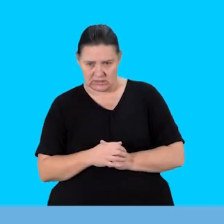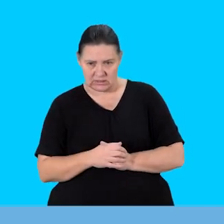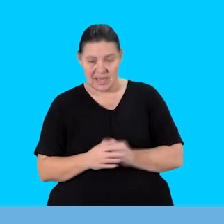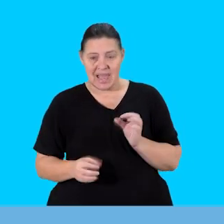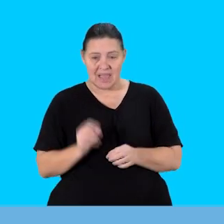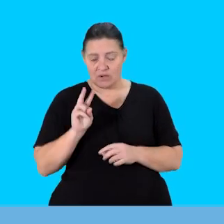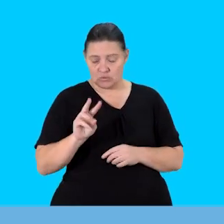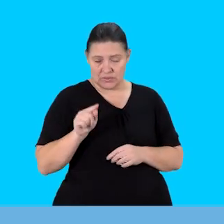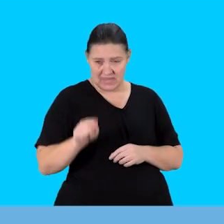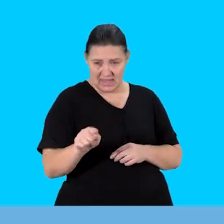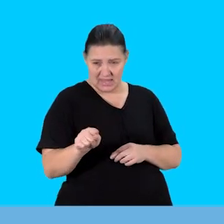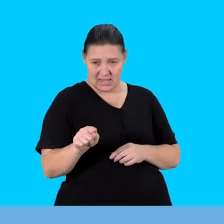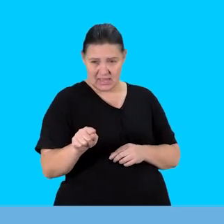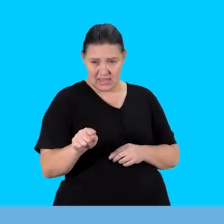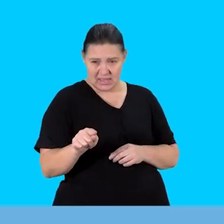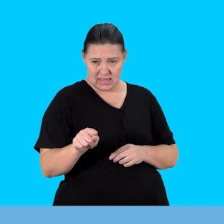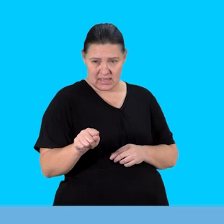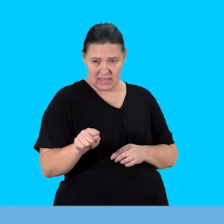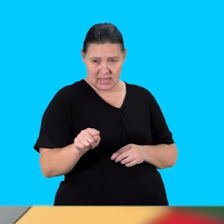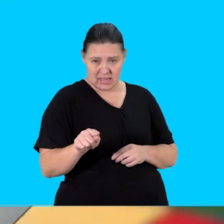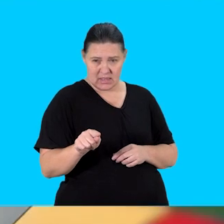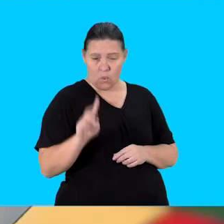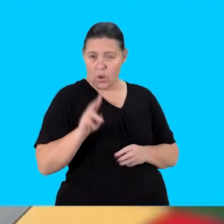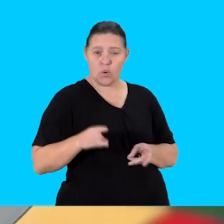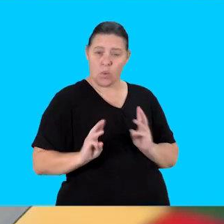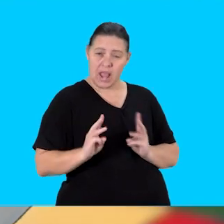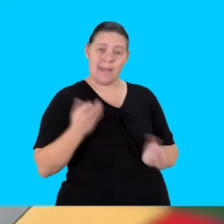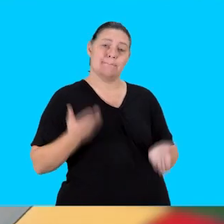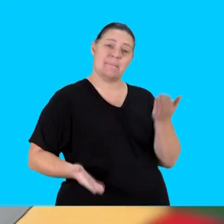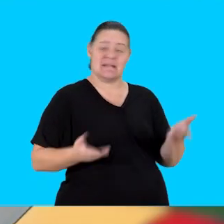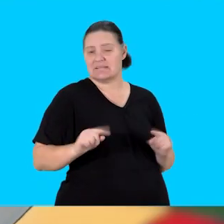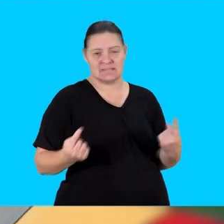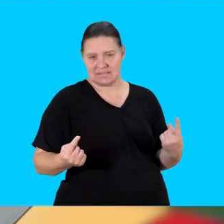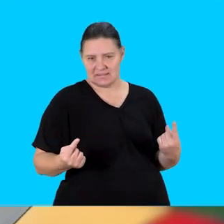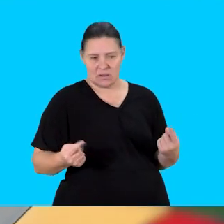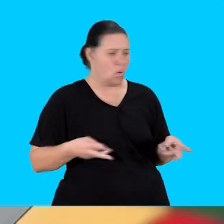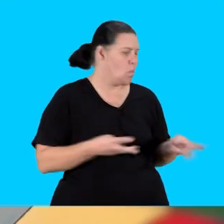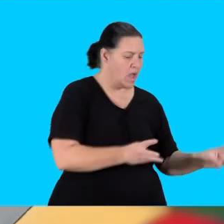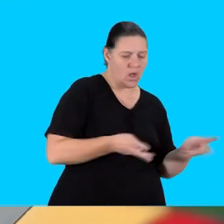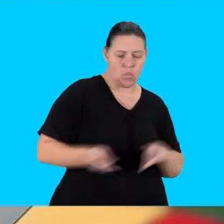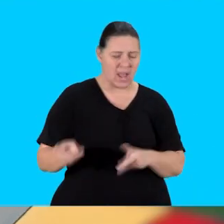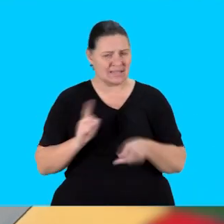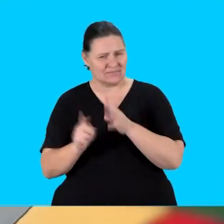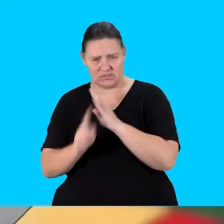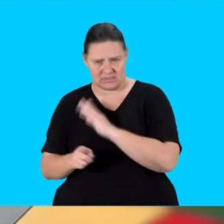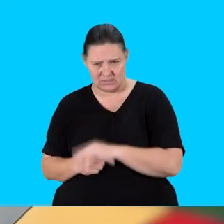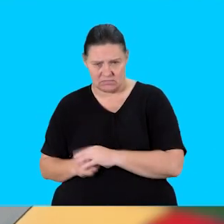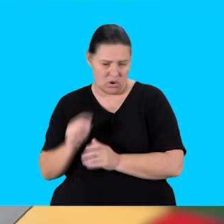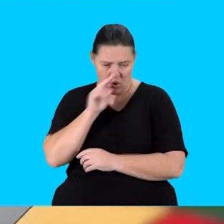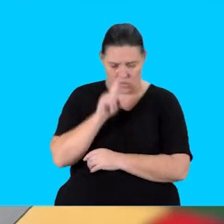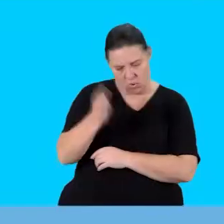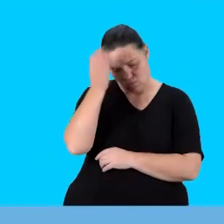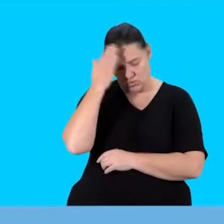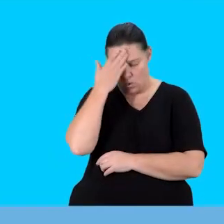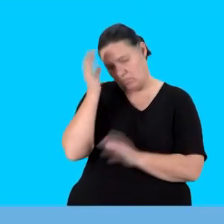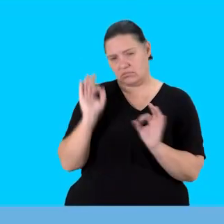Now, if I insert a 2, remember that there's no one way of balancing equations. So you can never just look at an